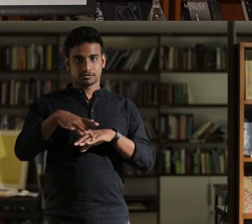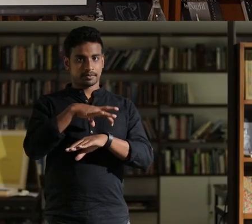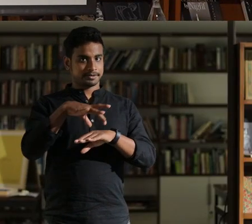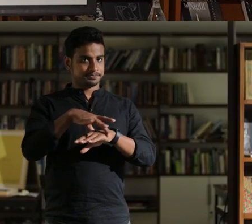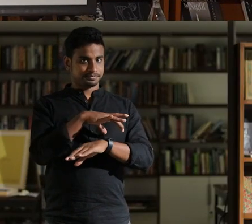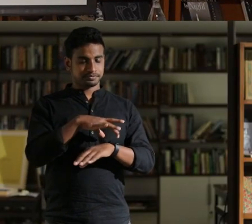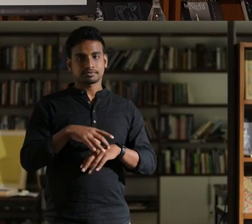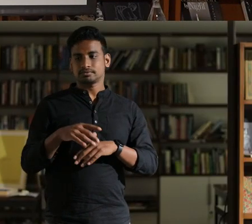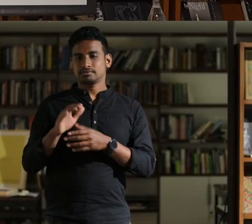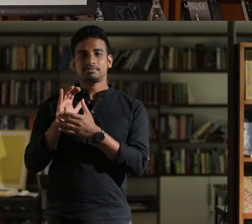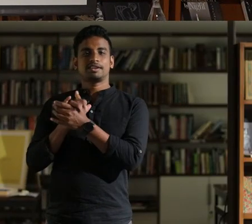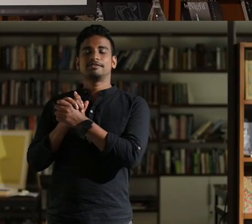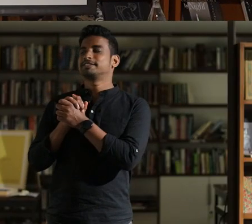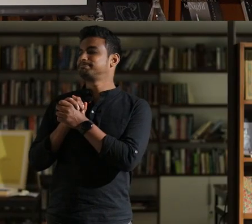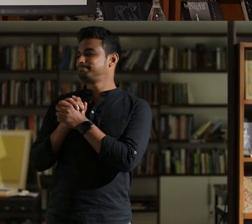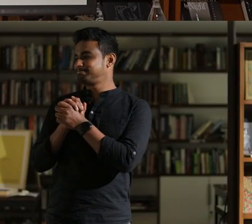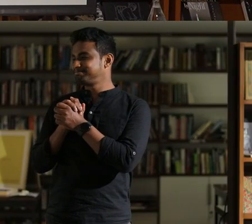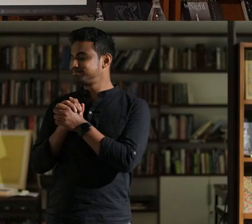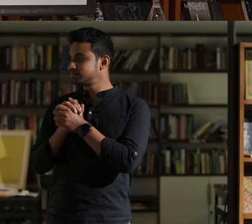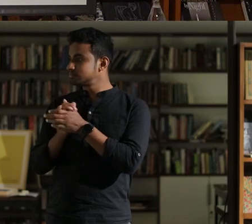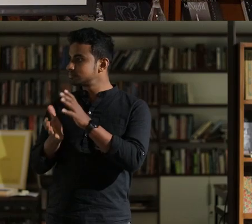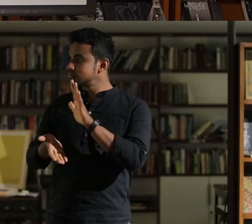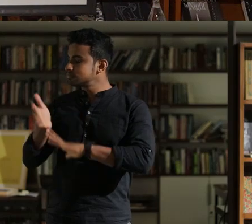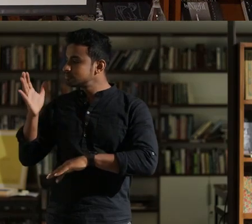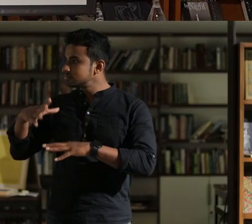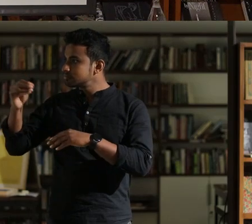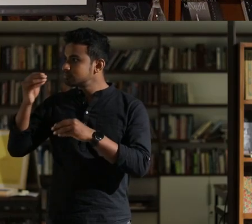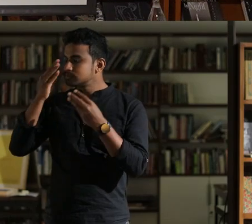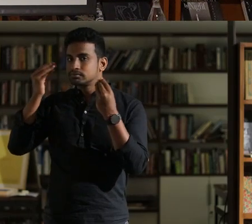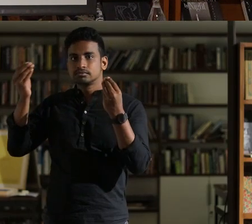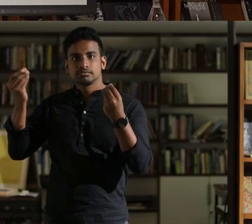given by a friend who suddenly one day disappeared and was never seen again,